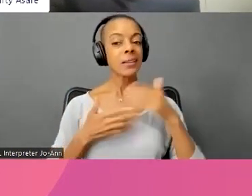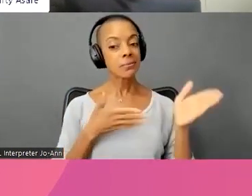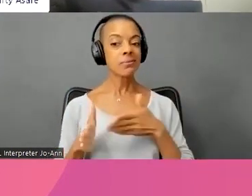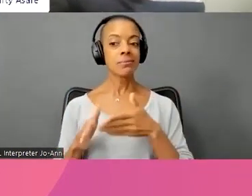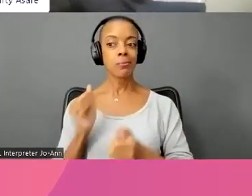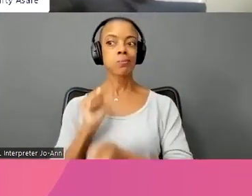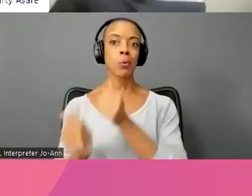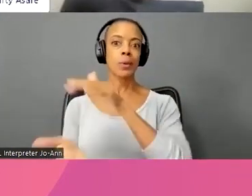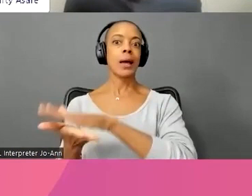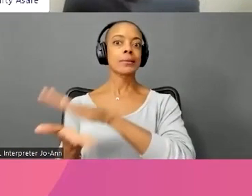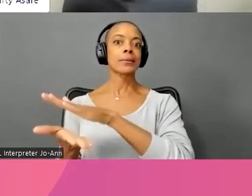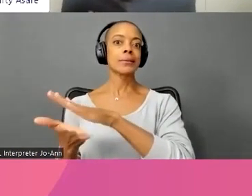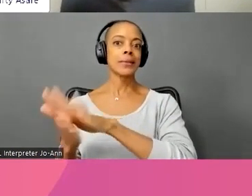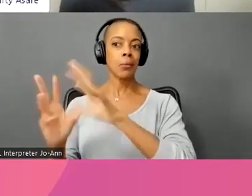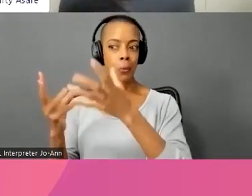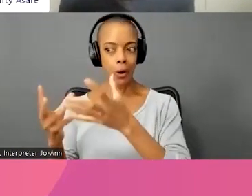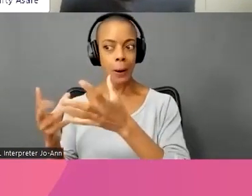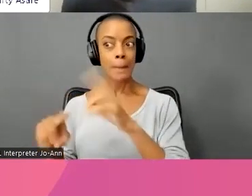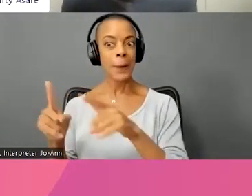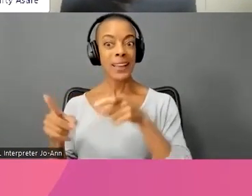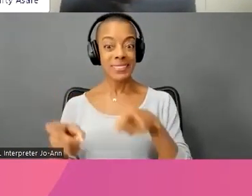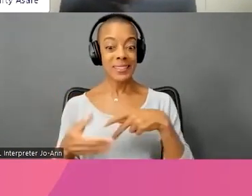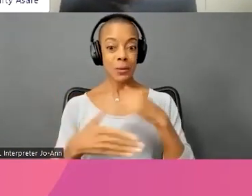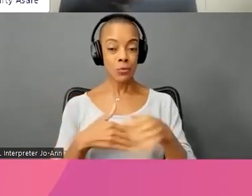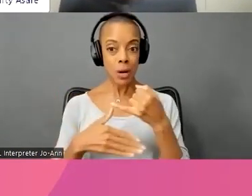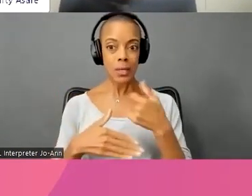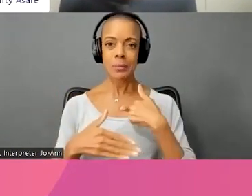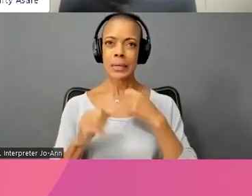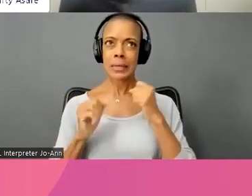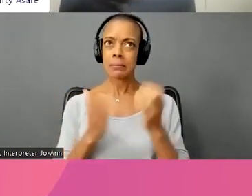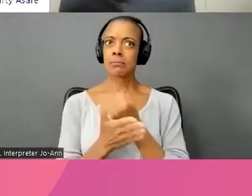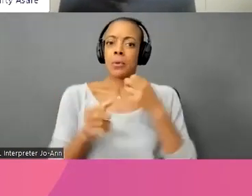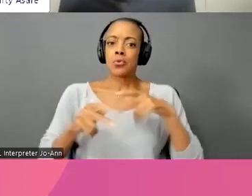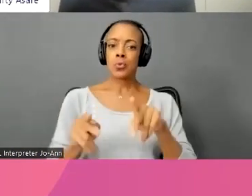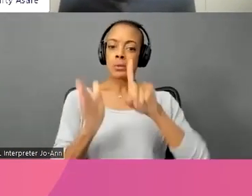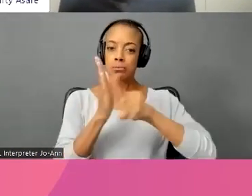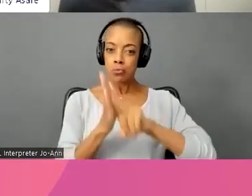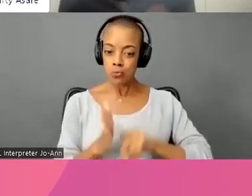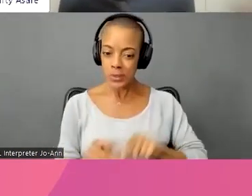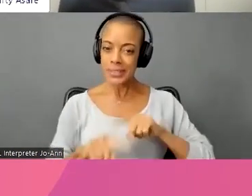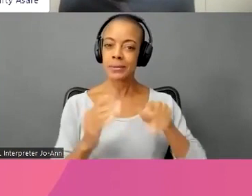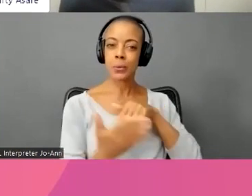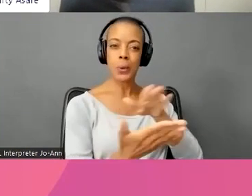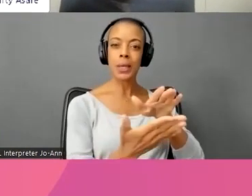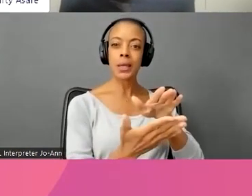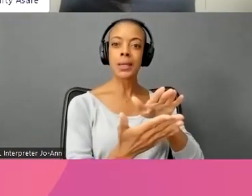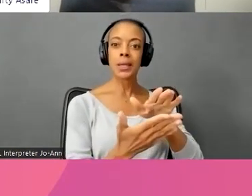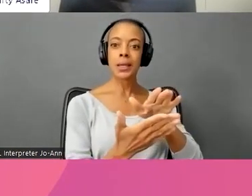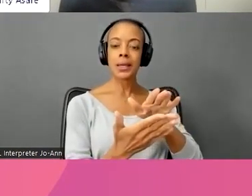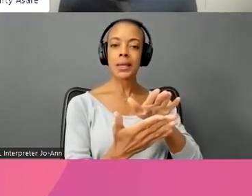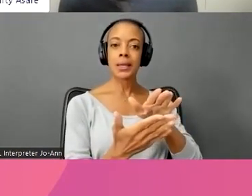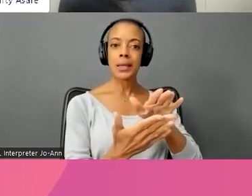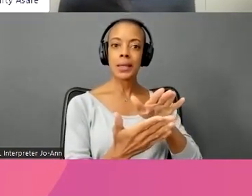through this project, I've gotten to do research in a different way where I get to